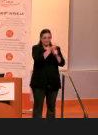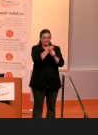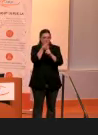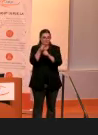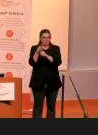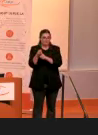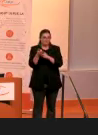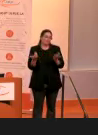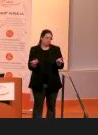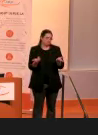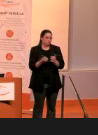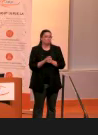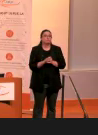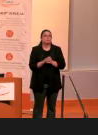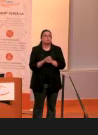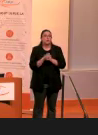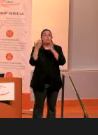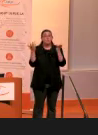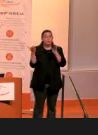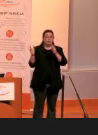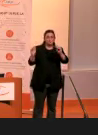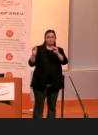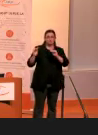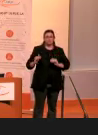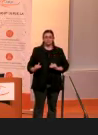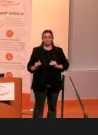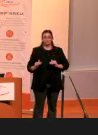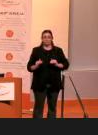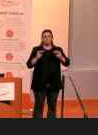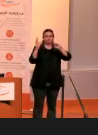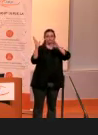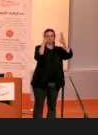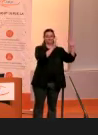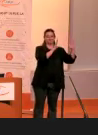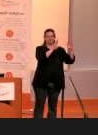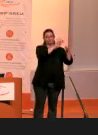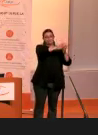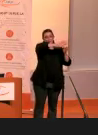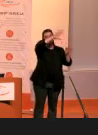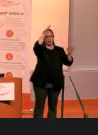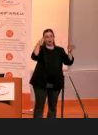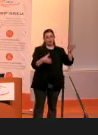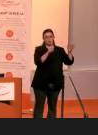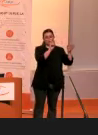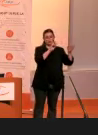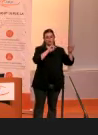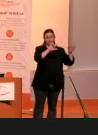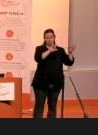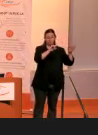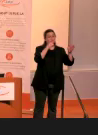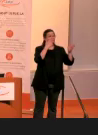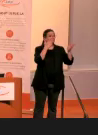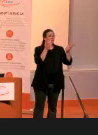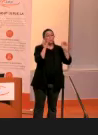pathology characteristics. Or let's consider an umbrella trial where we have one disease such as